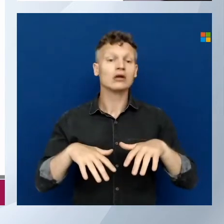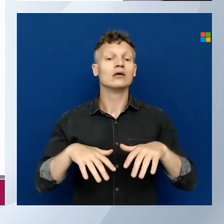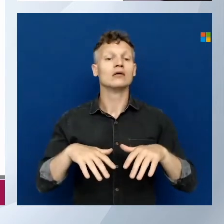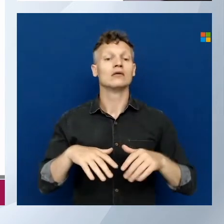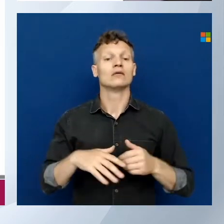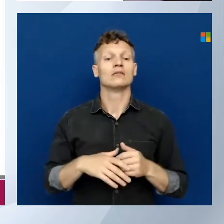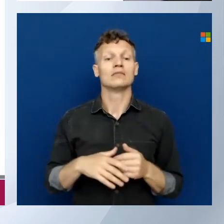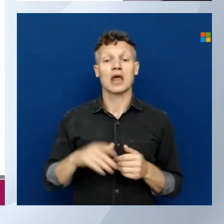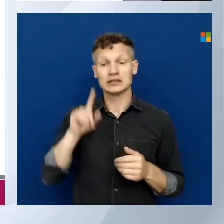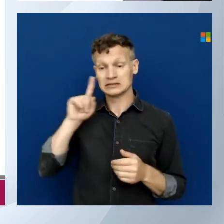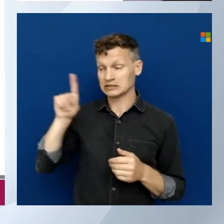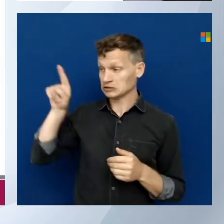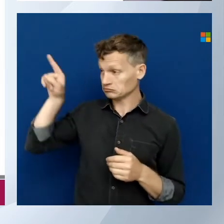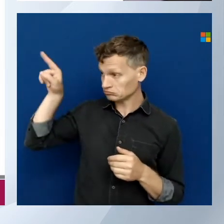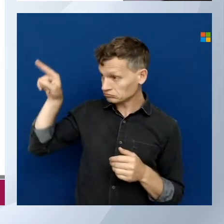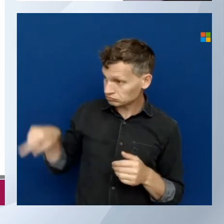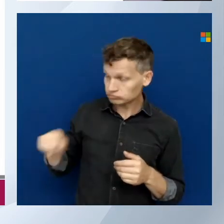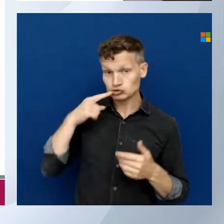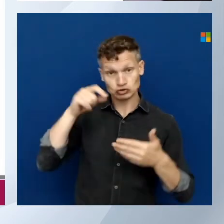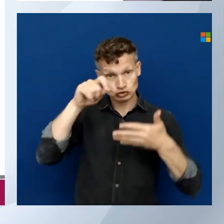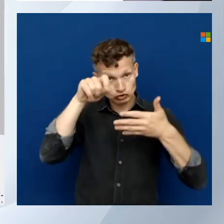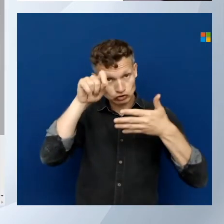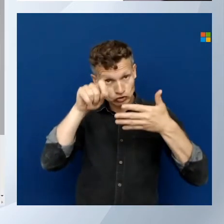the resources were created correctly.